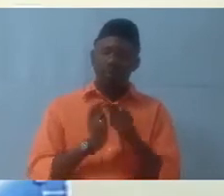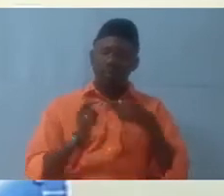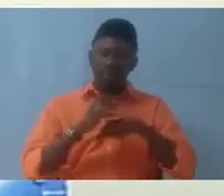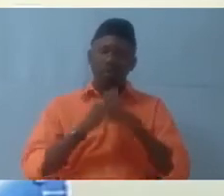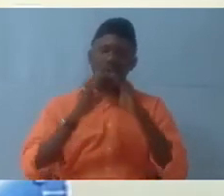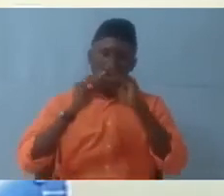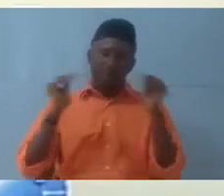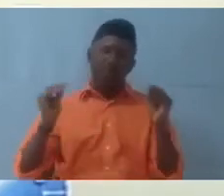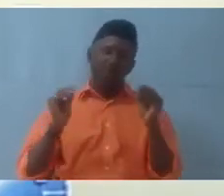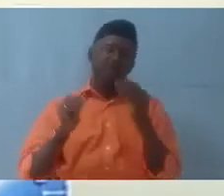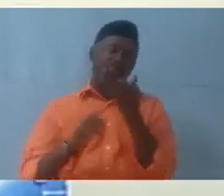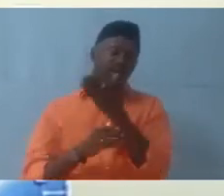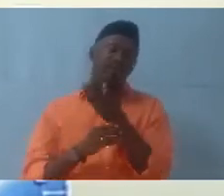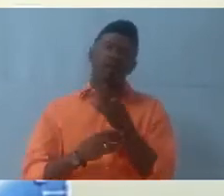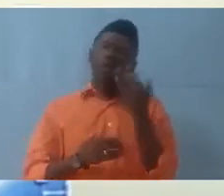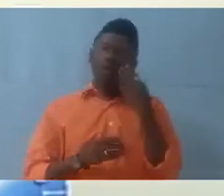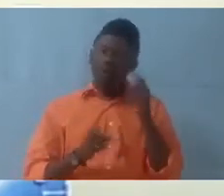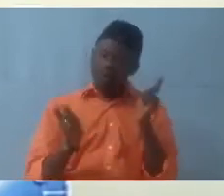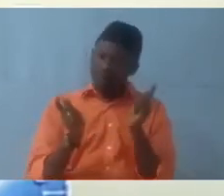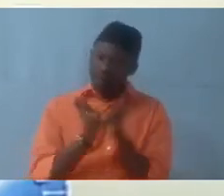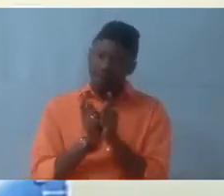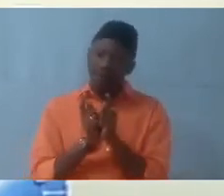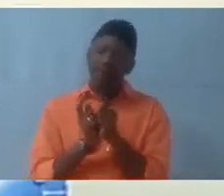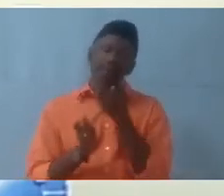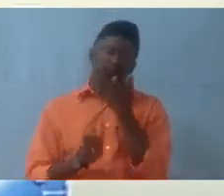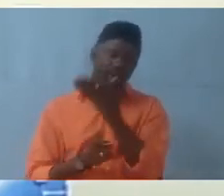am. And then when I went to see him,